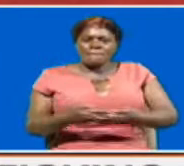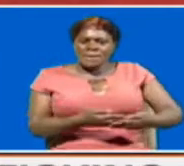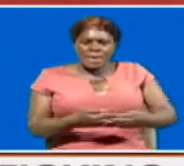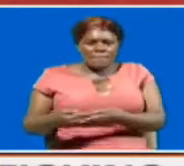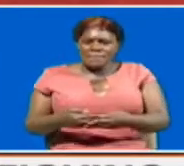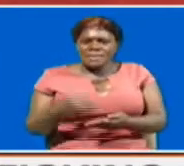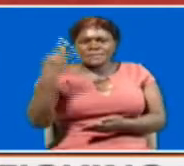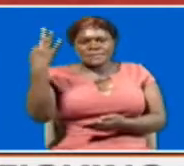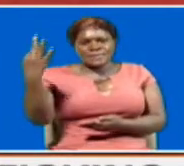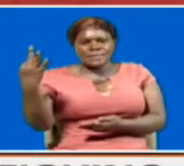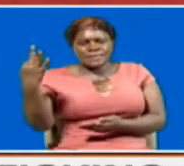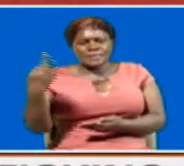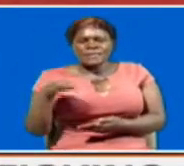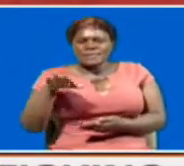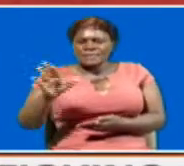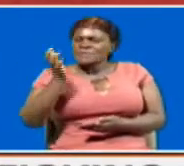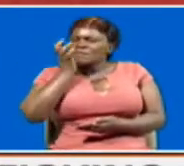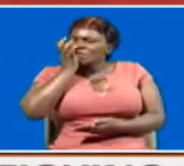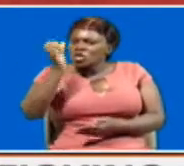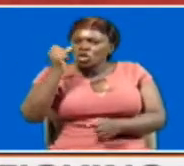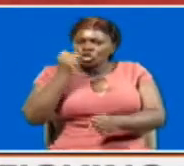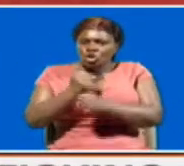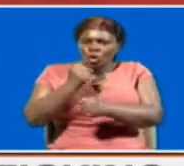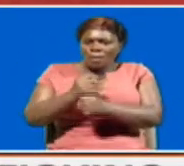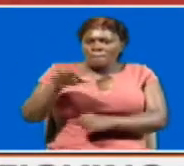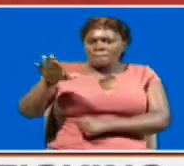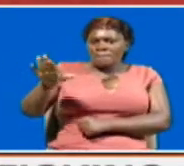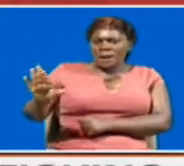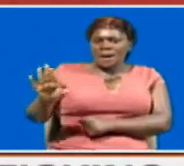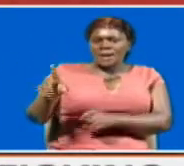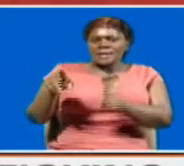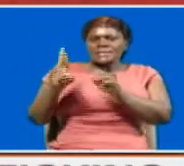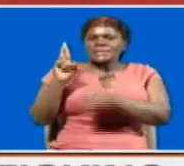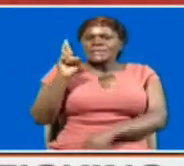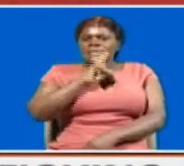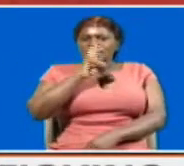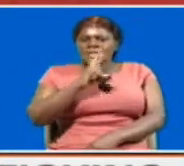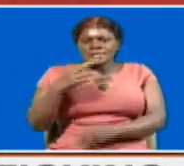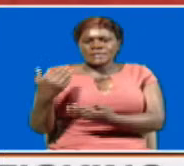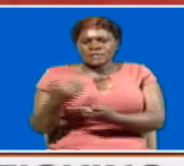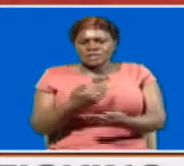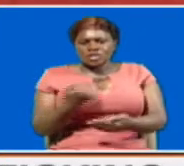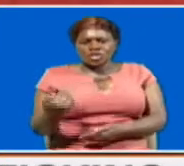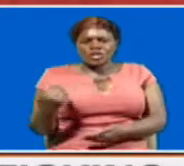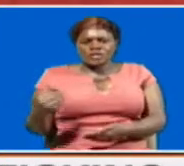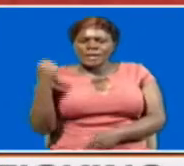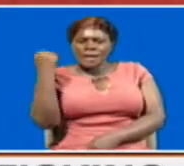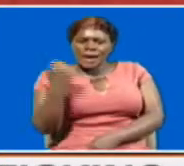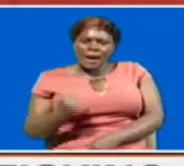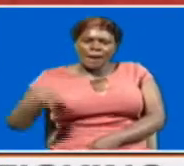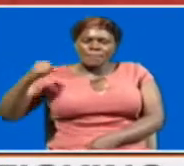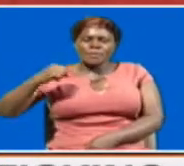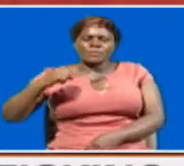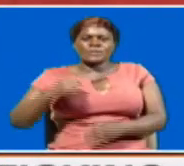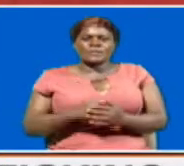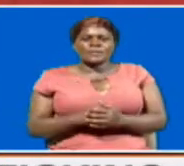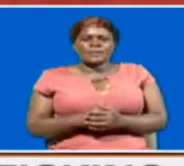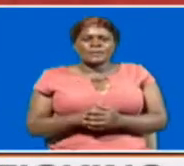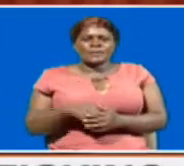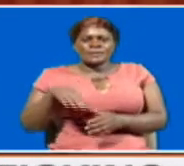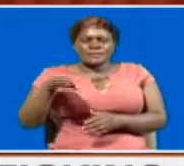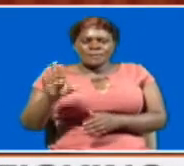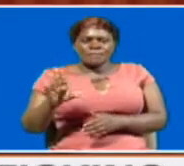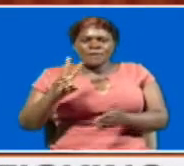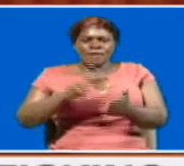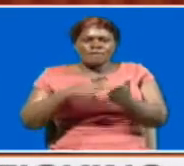three children, they neglected their duty, exposed these children to abuse jointly, and they